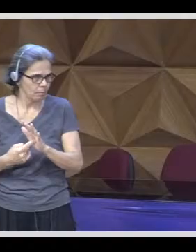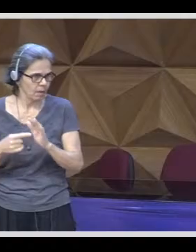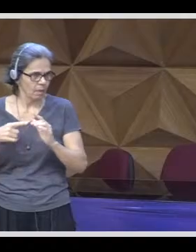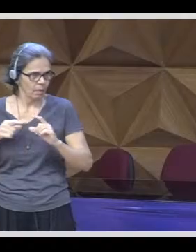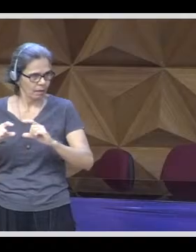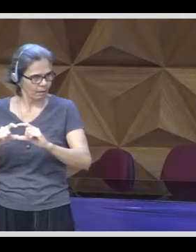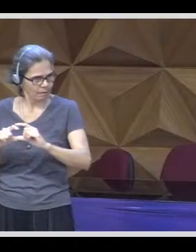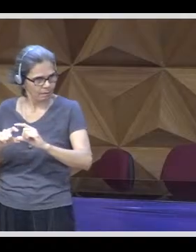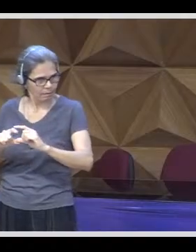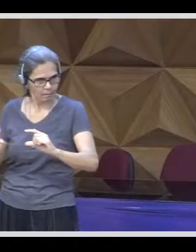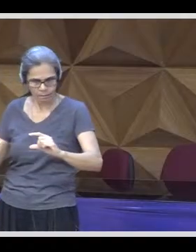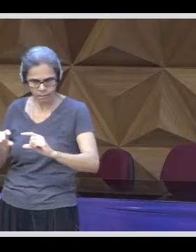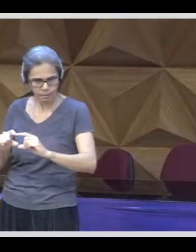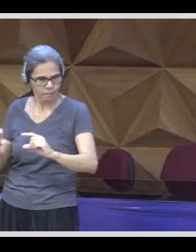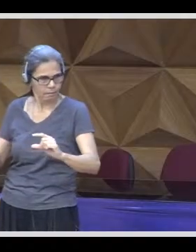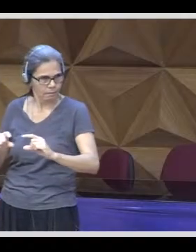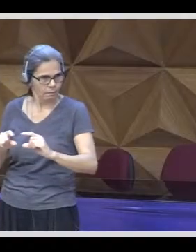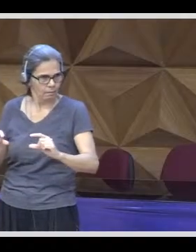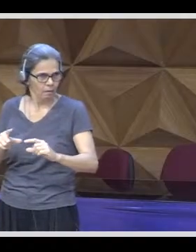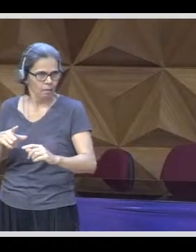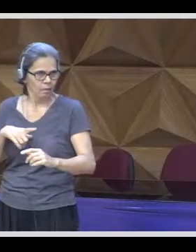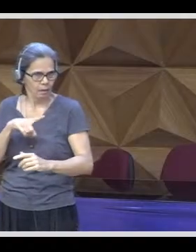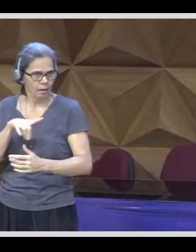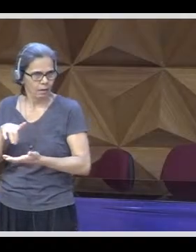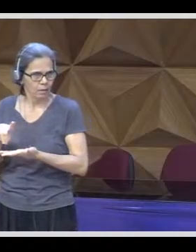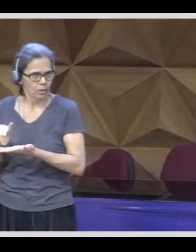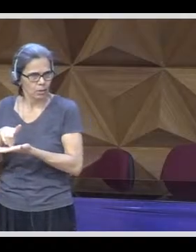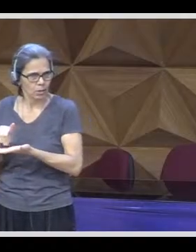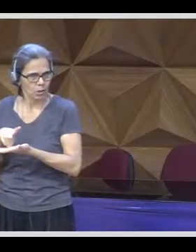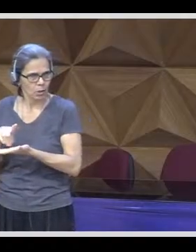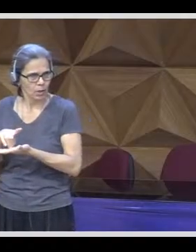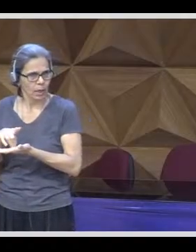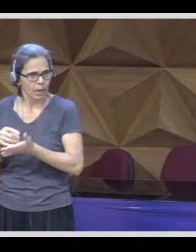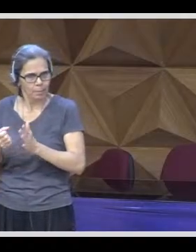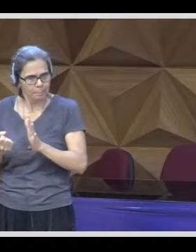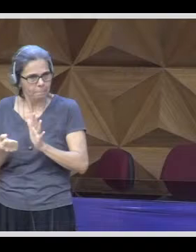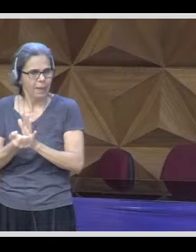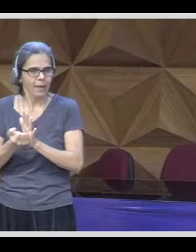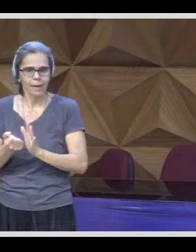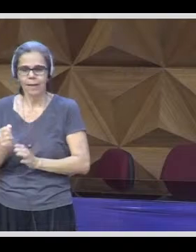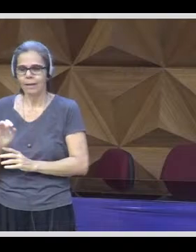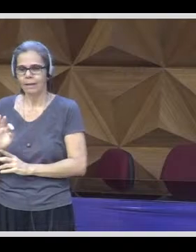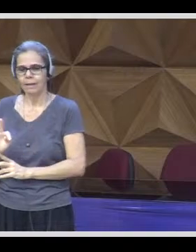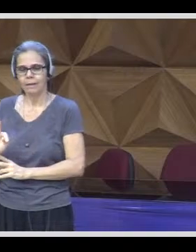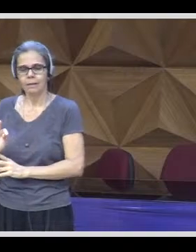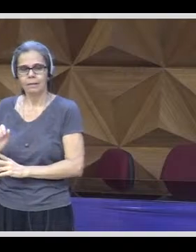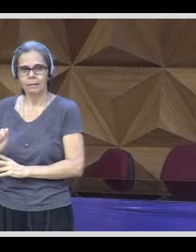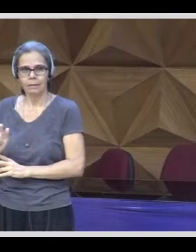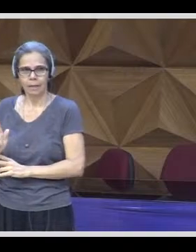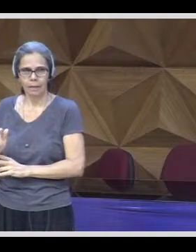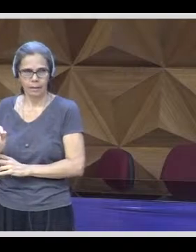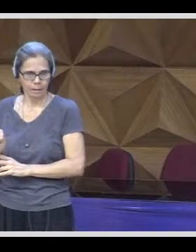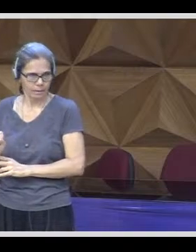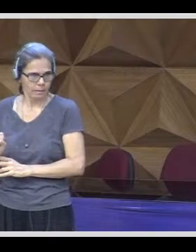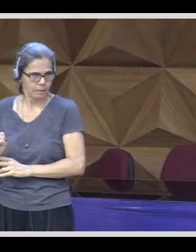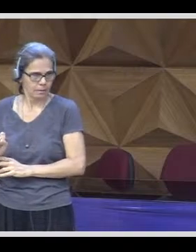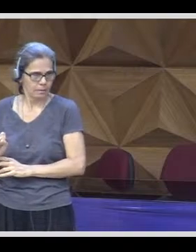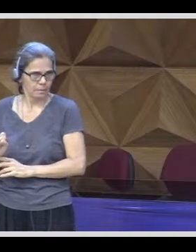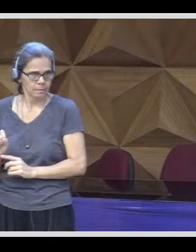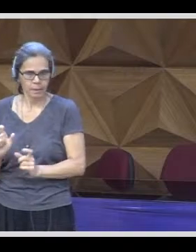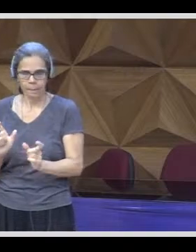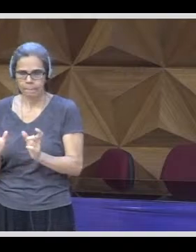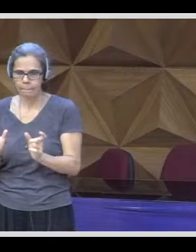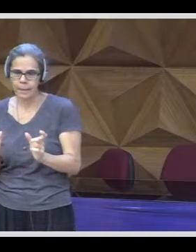dictionary of tags related to kids. For instance, the word kid, family, safe for kids,